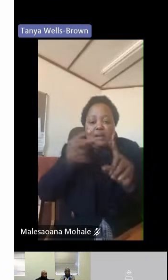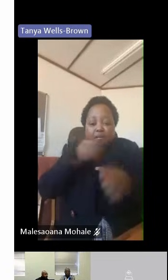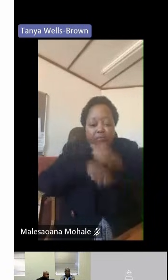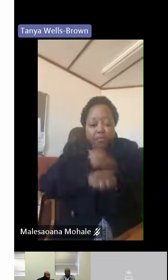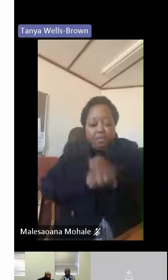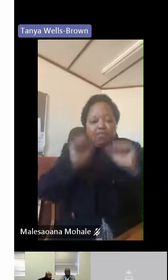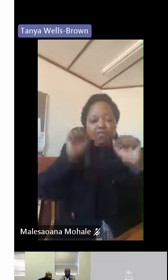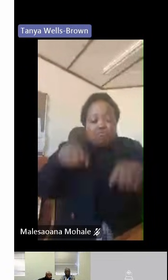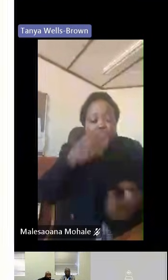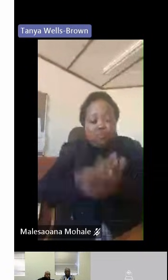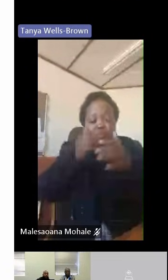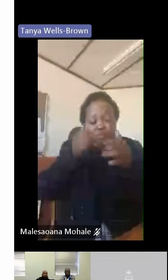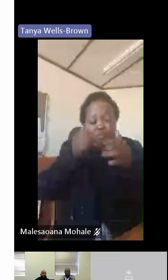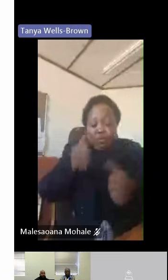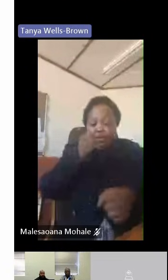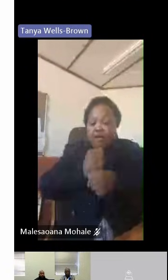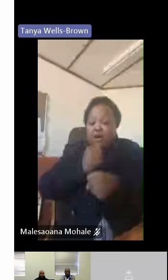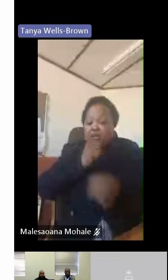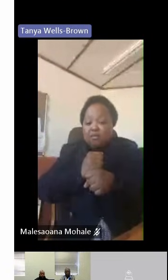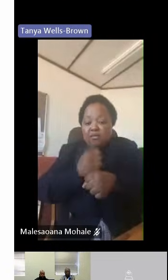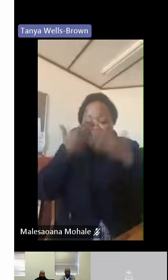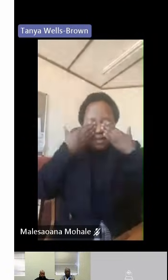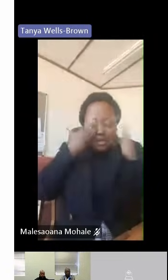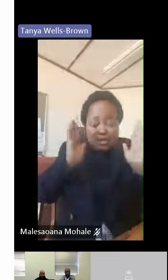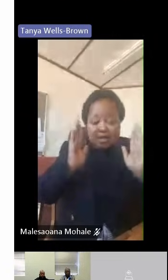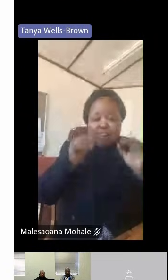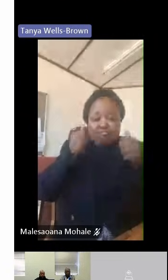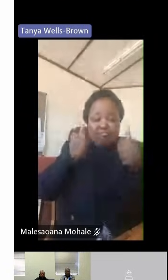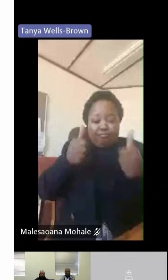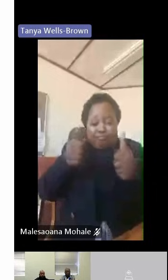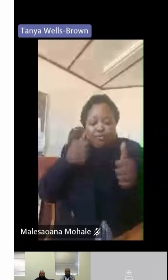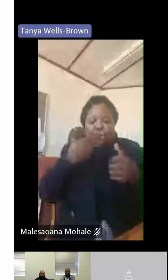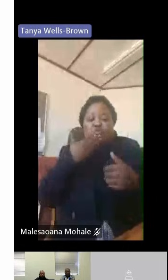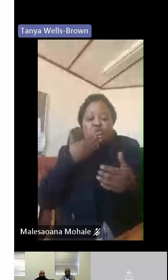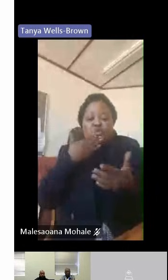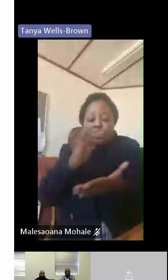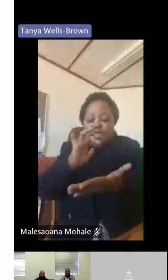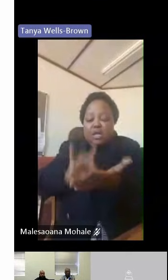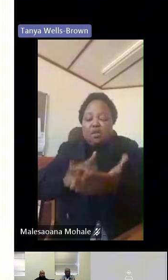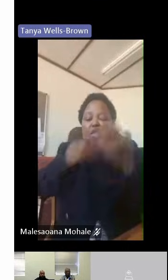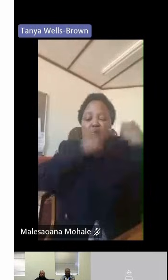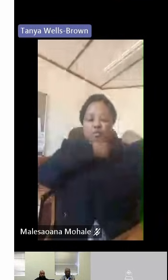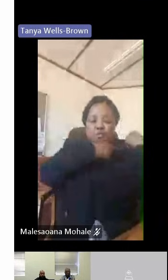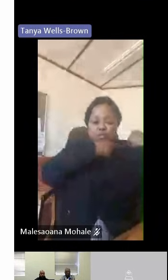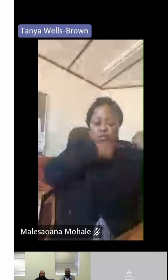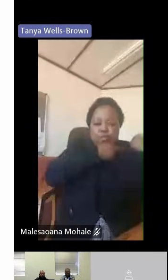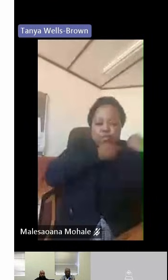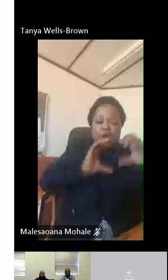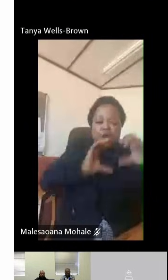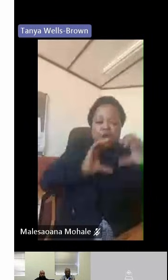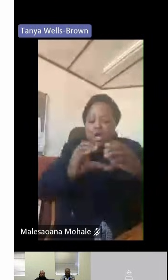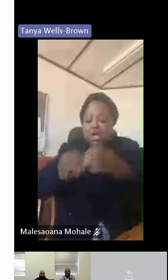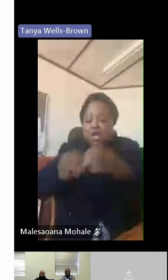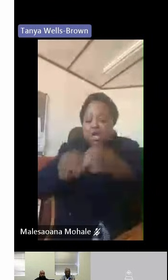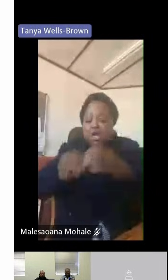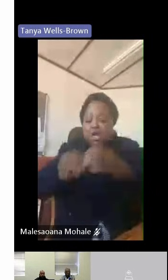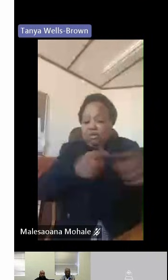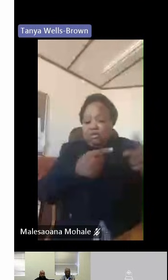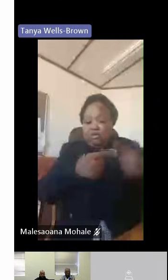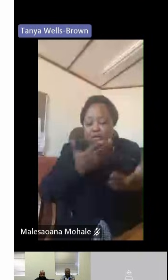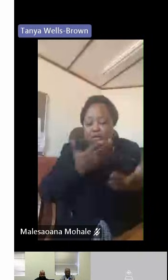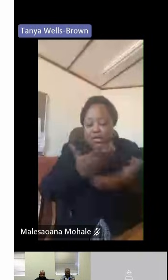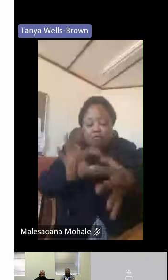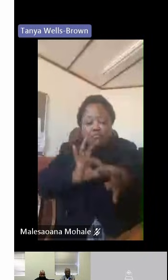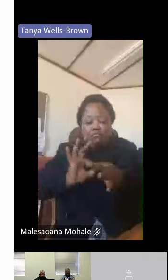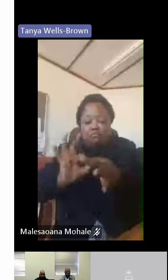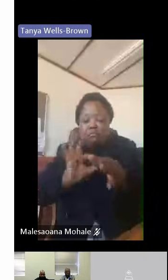Act defines what each sector is responsible for. When we talk about multi-sectoral collaboration, there are sectoral